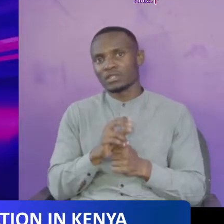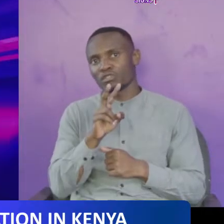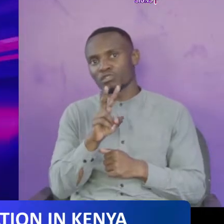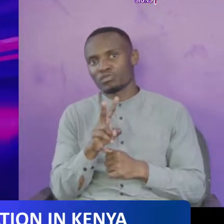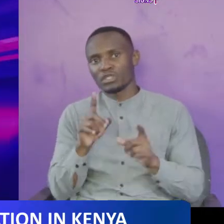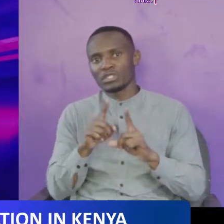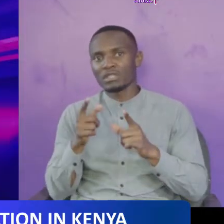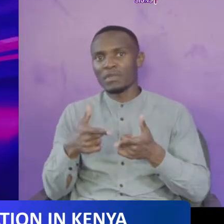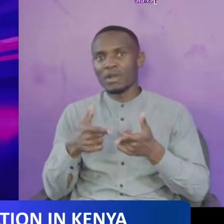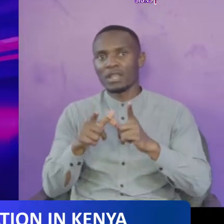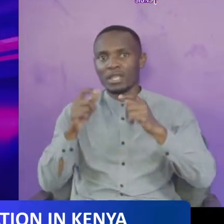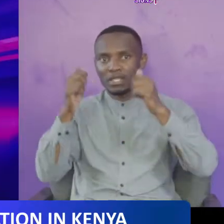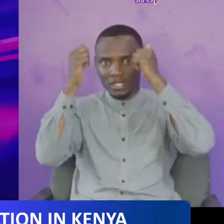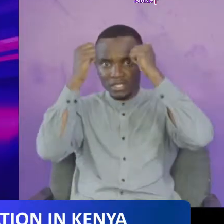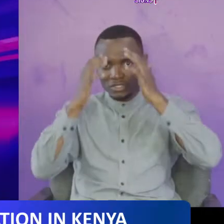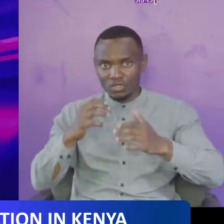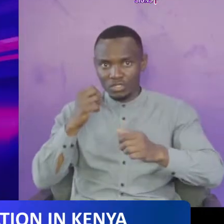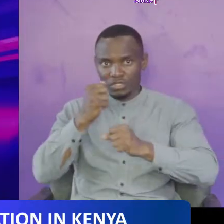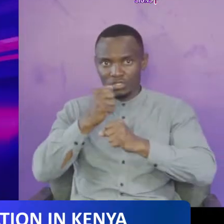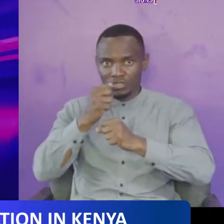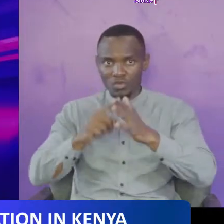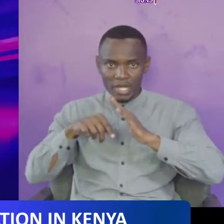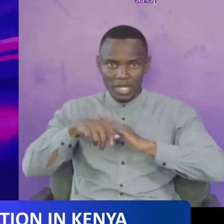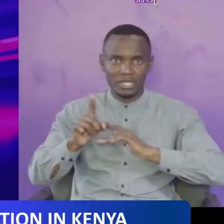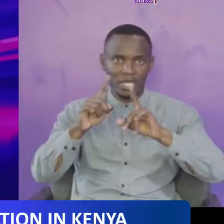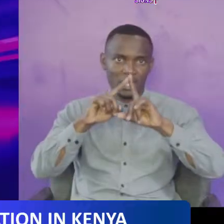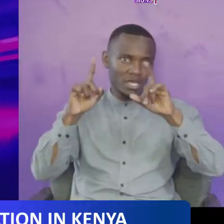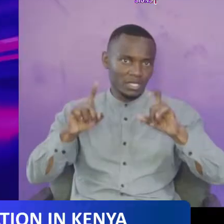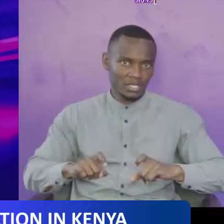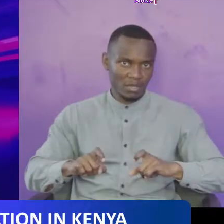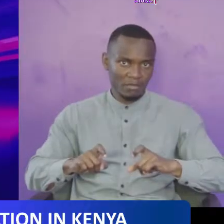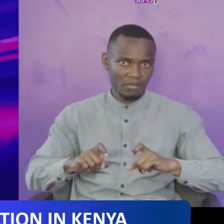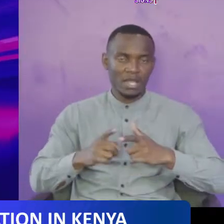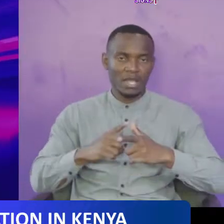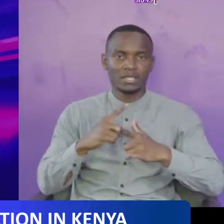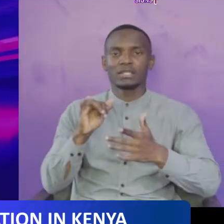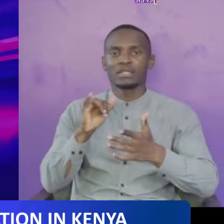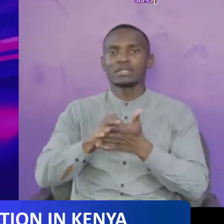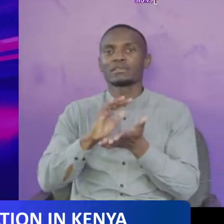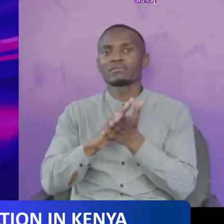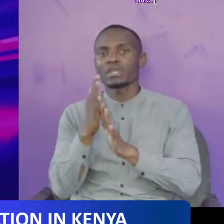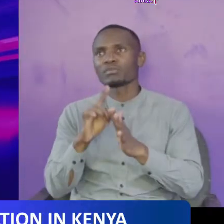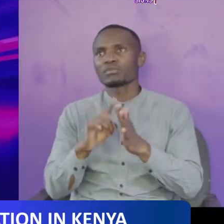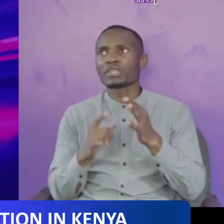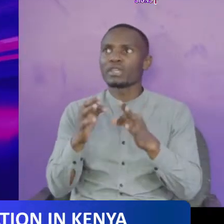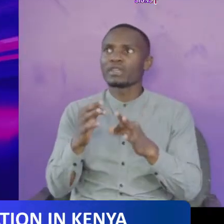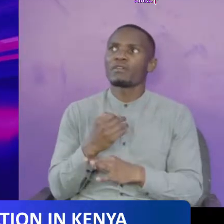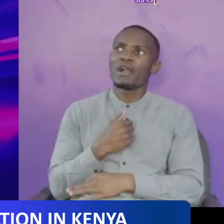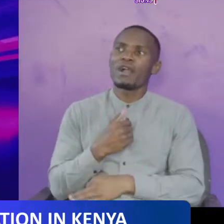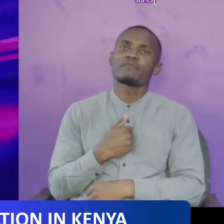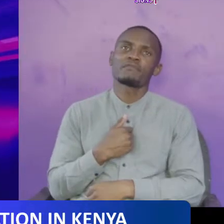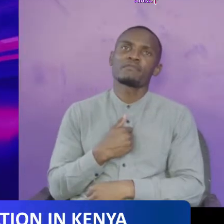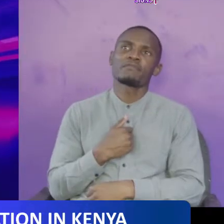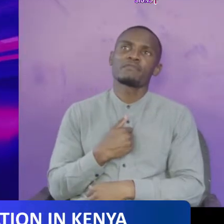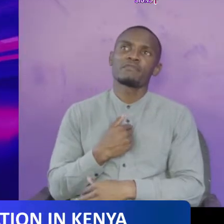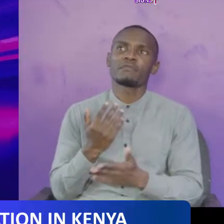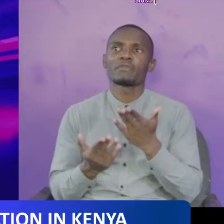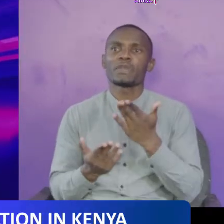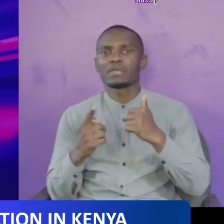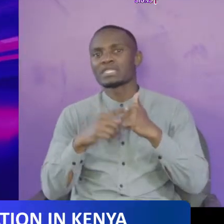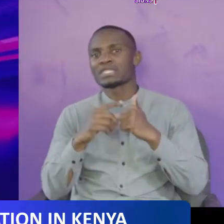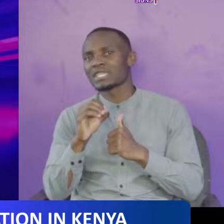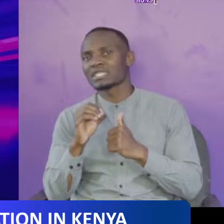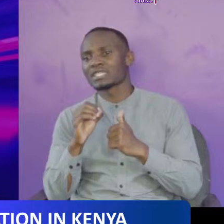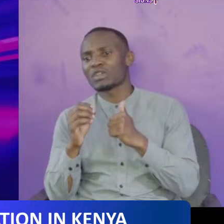the students do their exams from a social standpoint, but now that also becomes, if you have a lecture room of 60, 70,